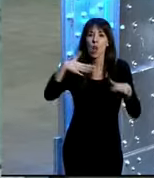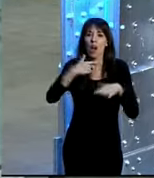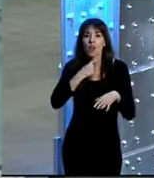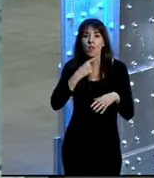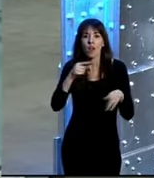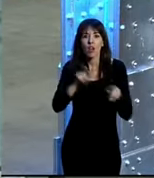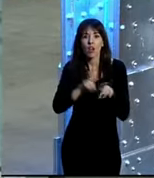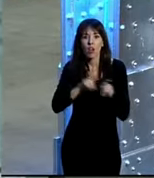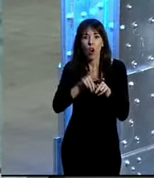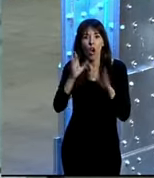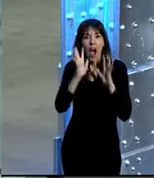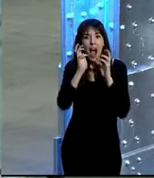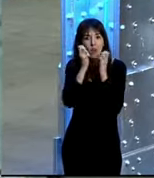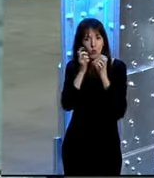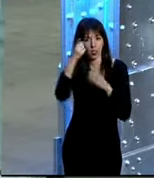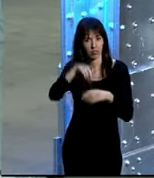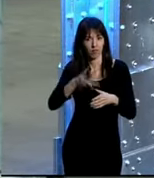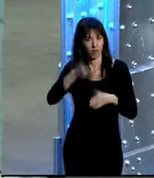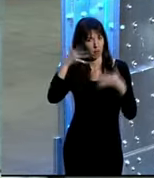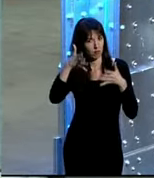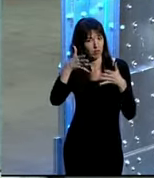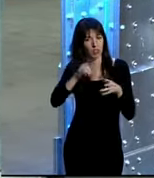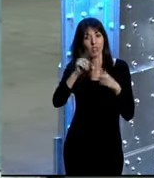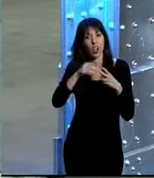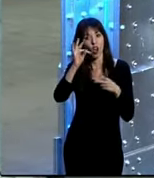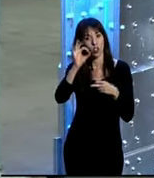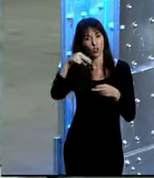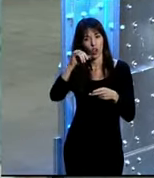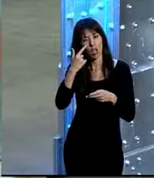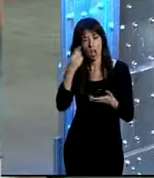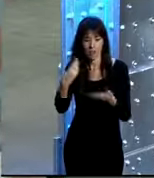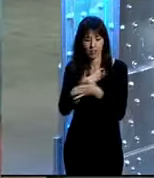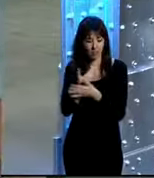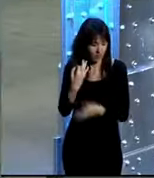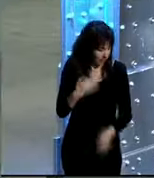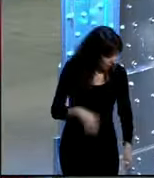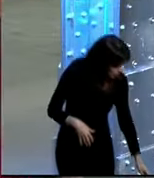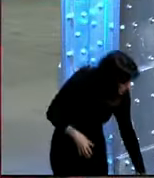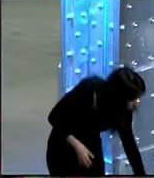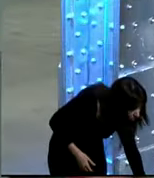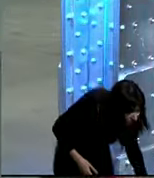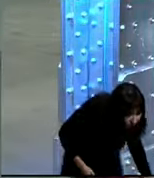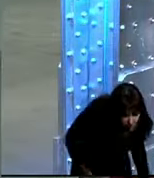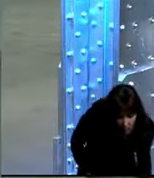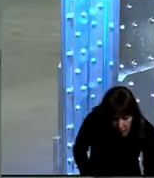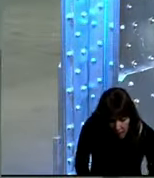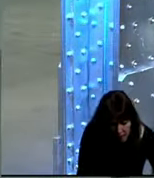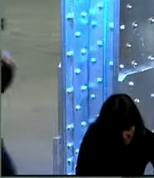former mayor of Barcelona, and who's suffering from Alzheimer. Please, Tony, tell us about